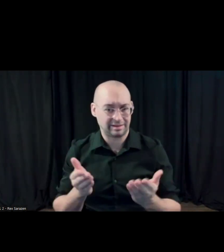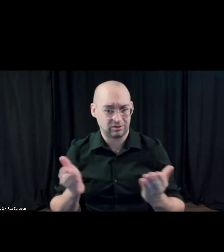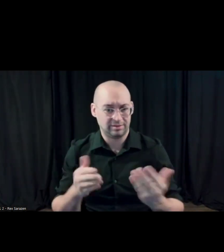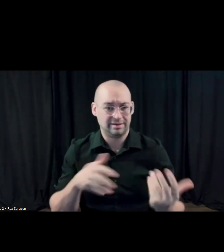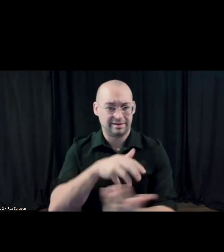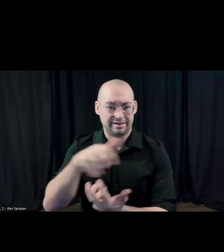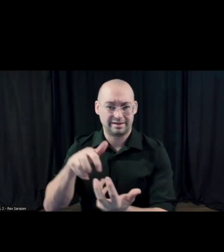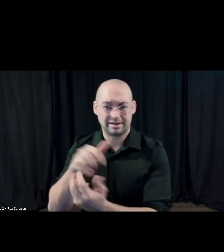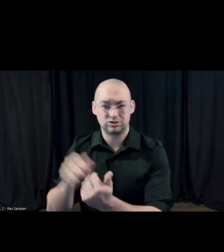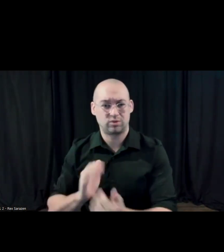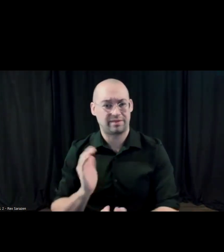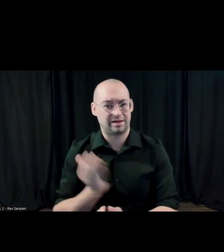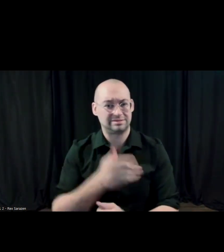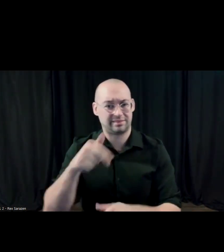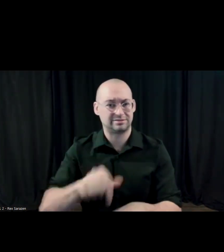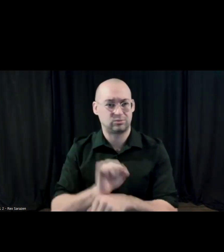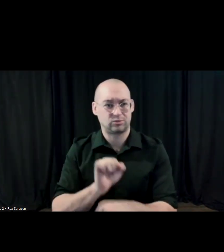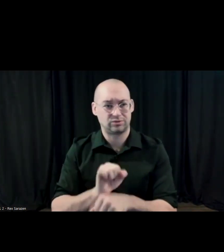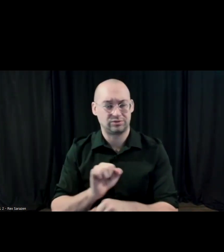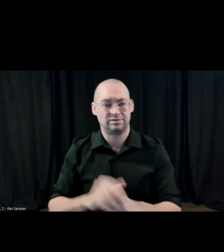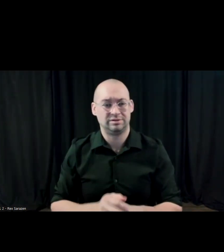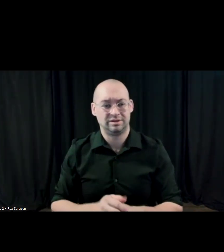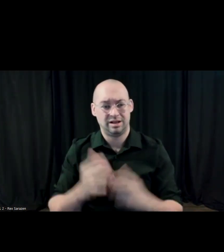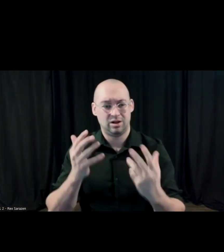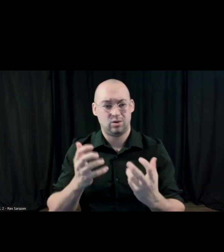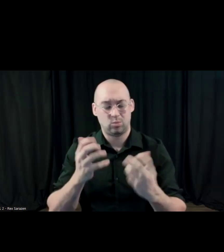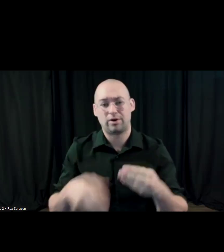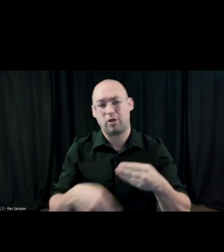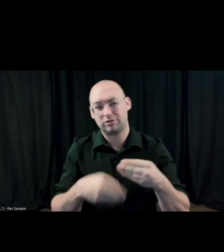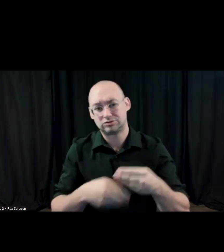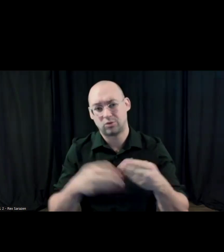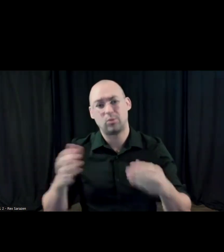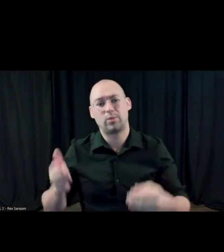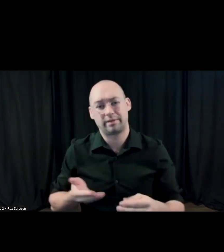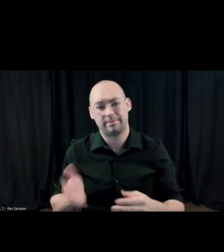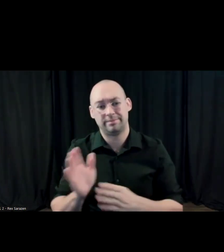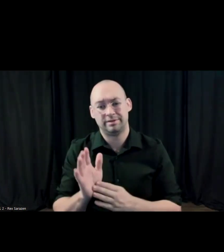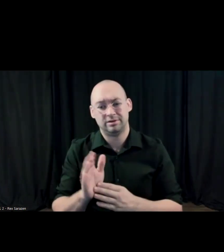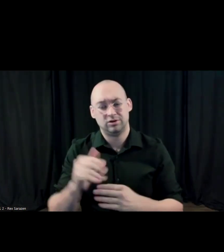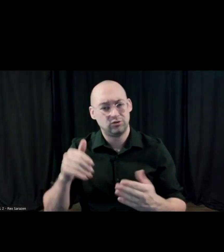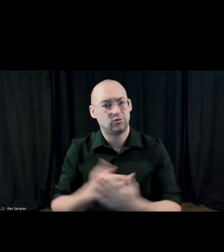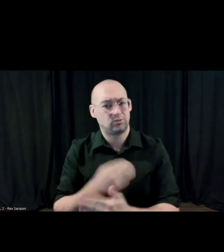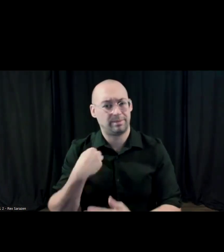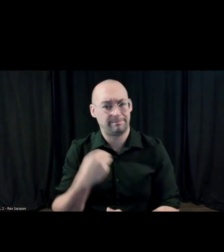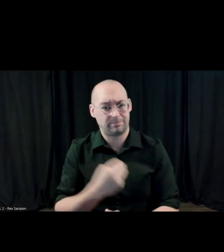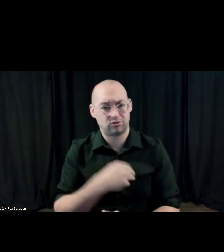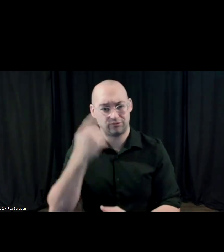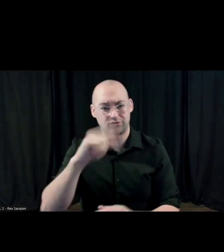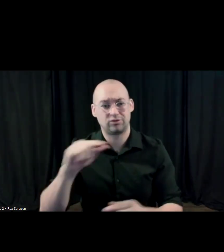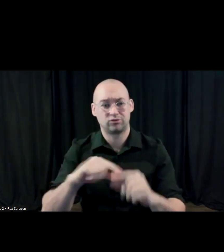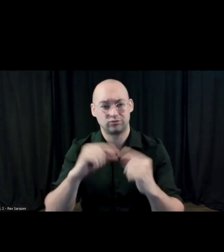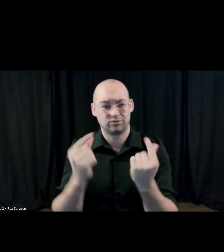this work. I want to also welcome not a new member to this group, but new in